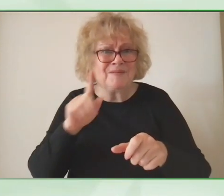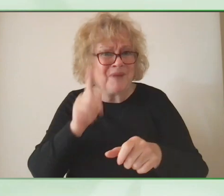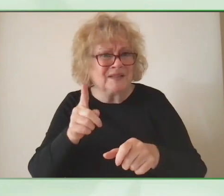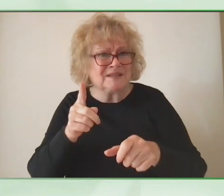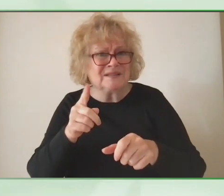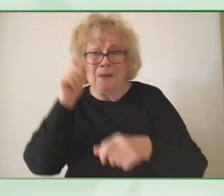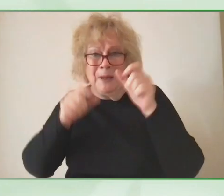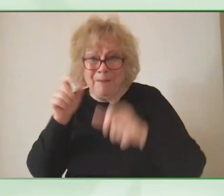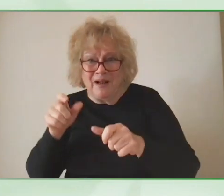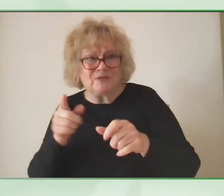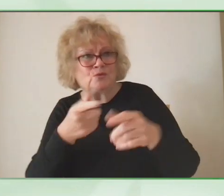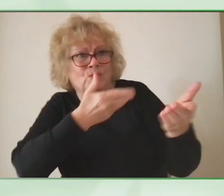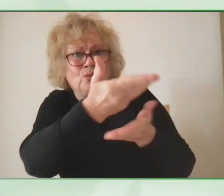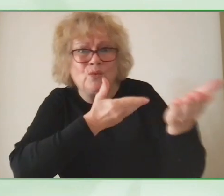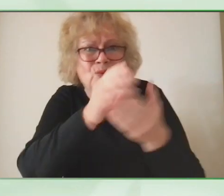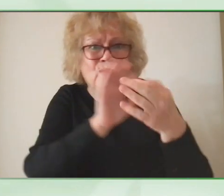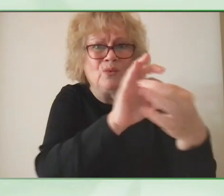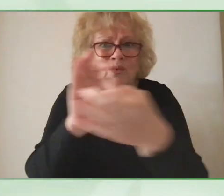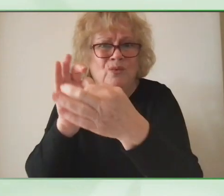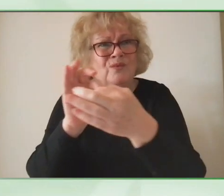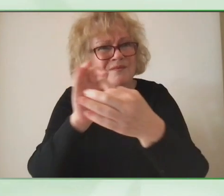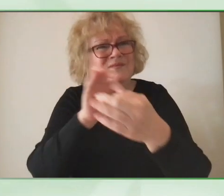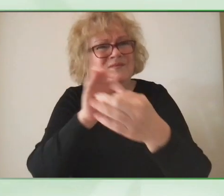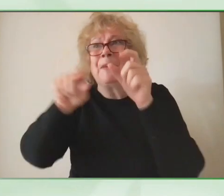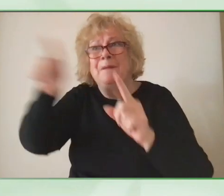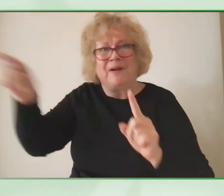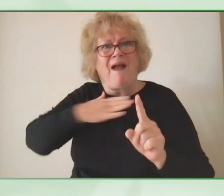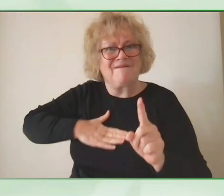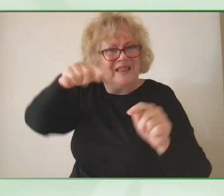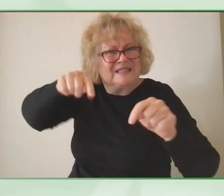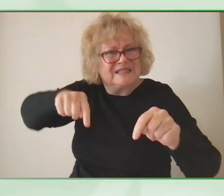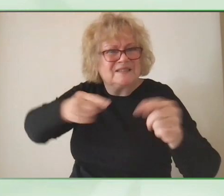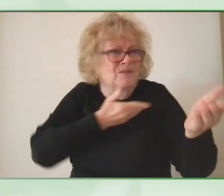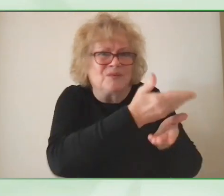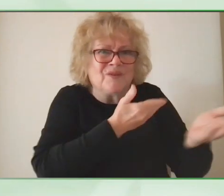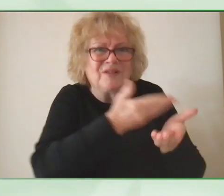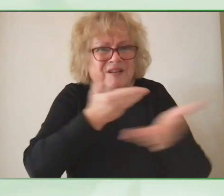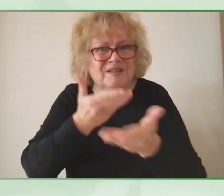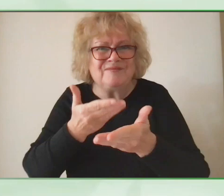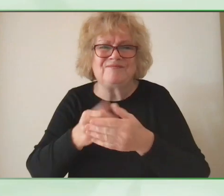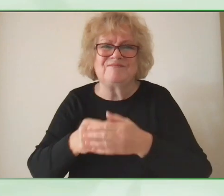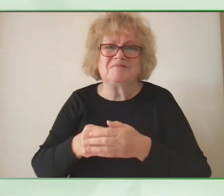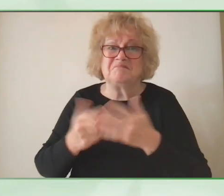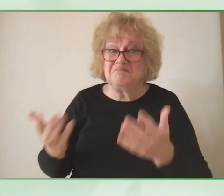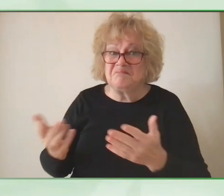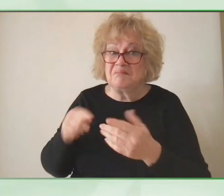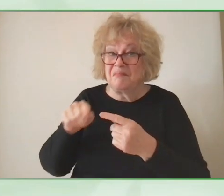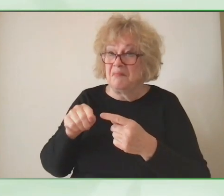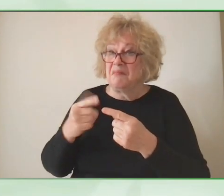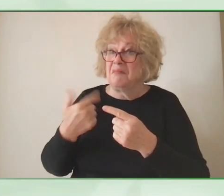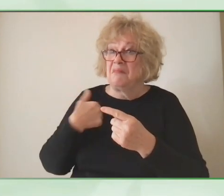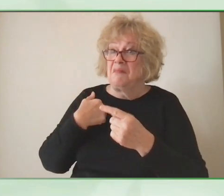in the European Union, for example, we will have in 5 years' time, yeah, we have more than 30% of